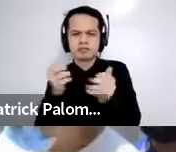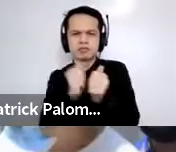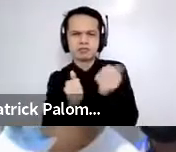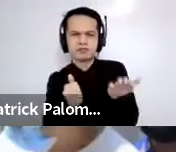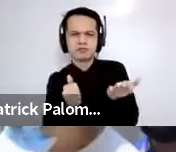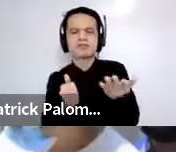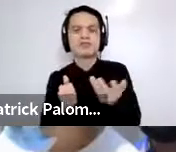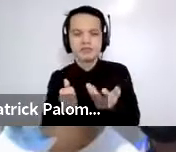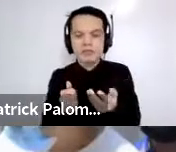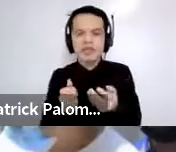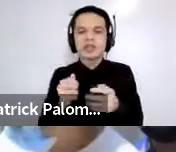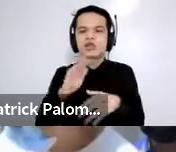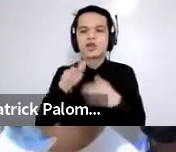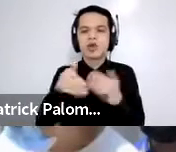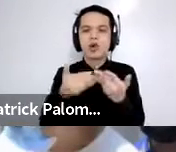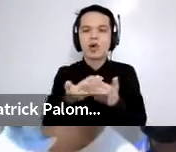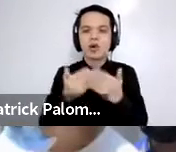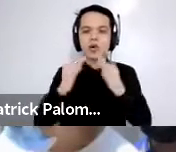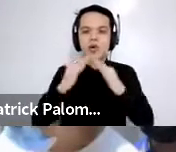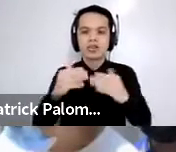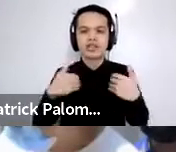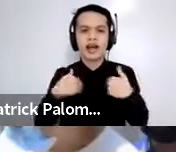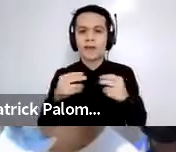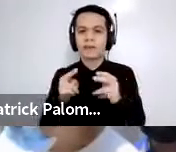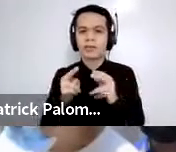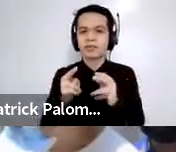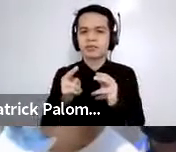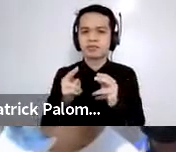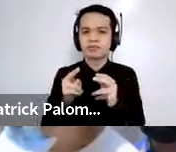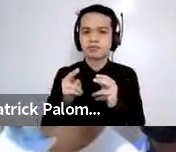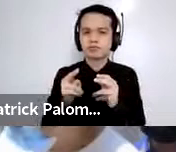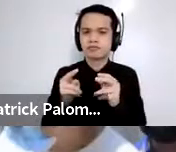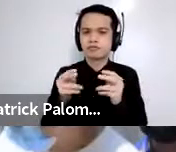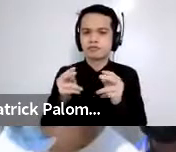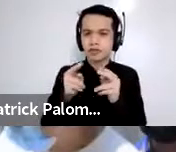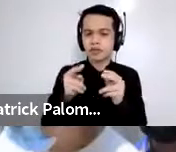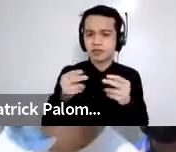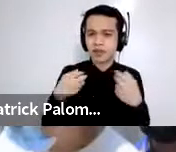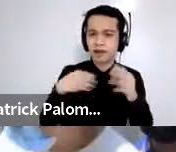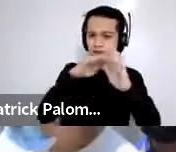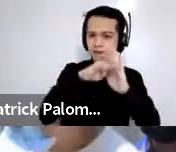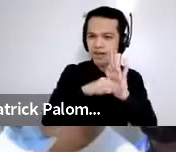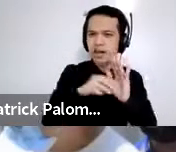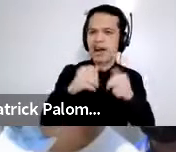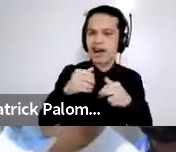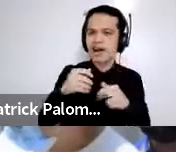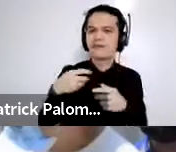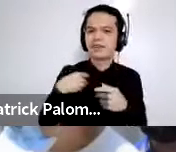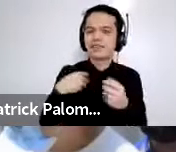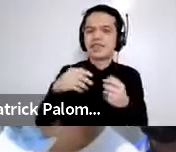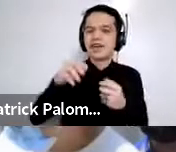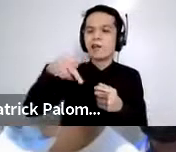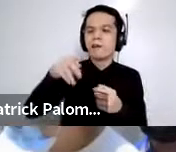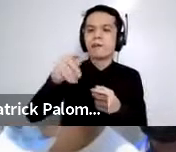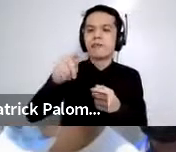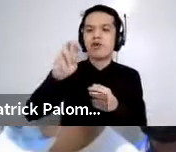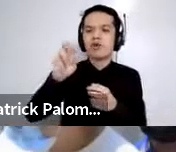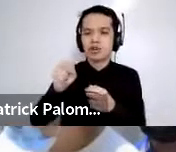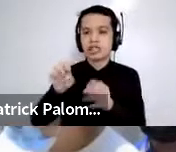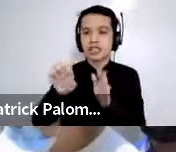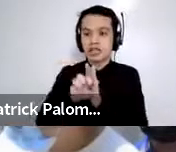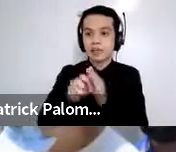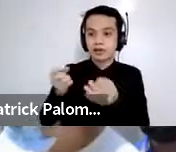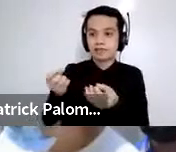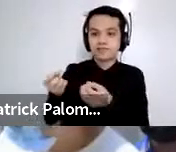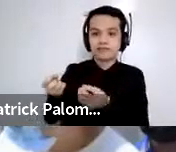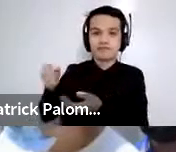notebook where they could earn points. They could surrender their garbage. It could be light materials. And